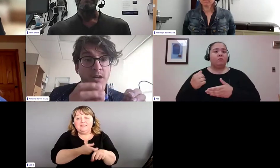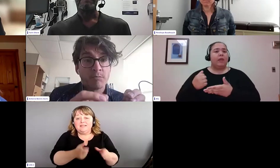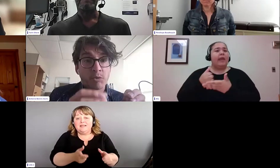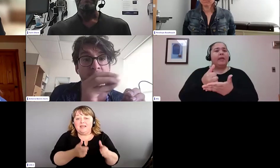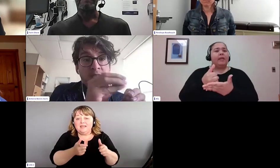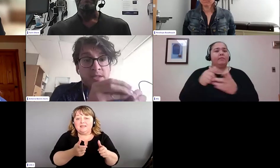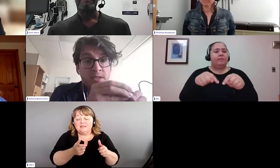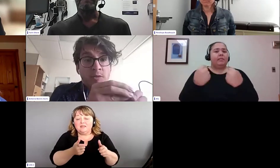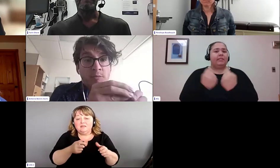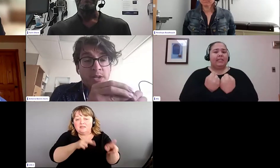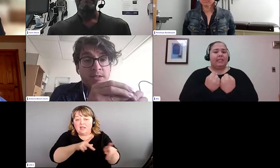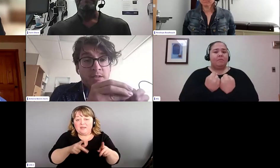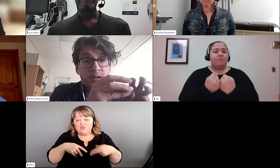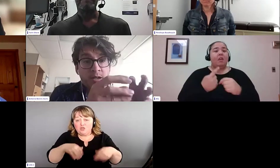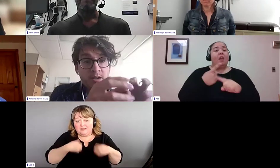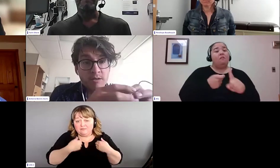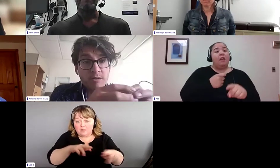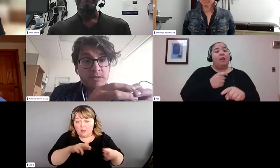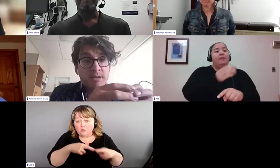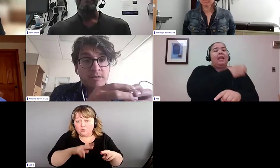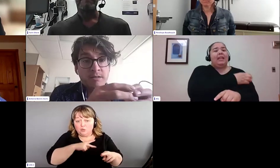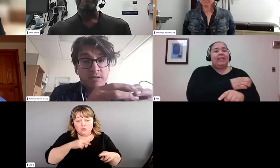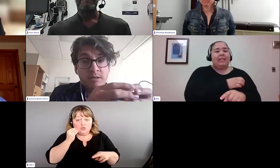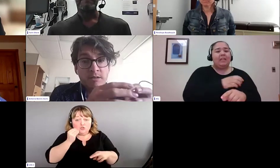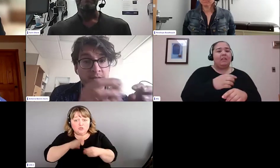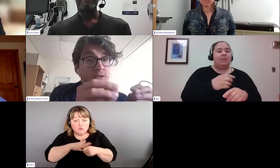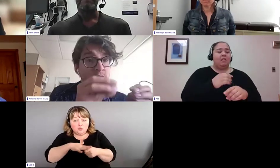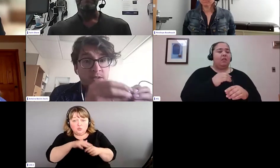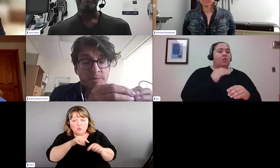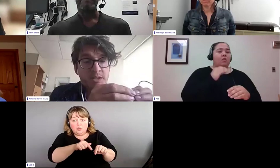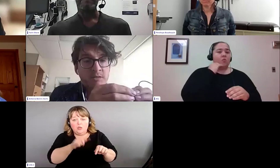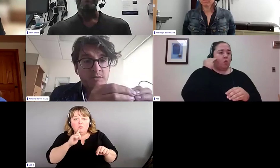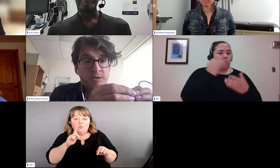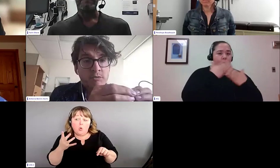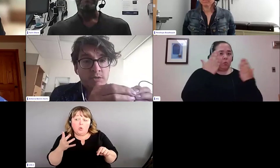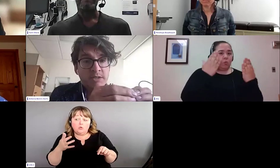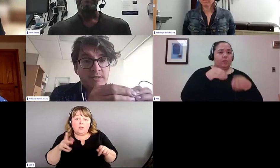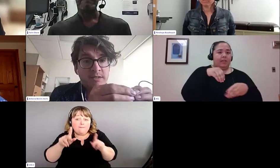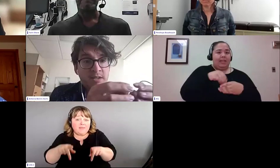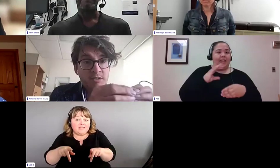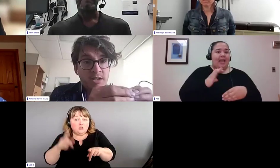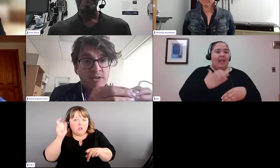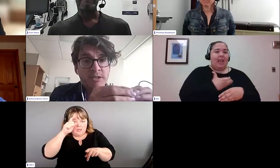the clinic It's Homelessness in our neighborhood